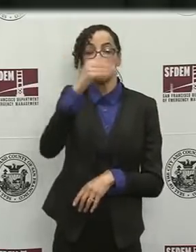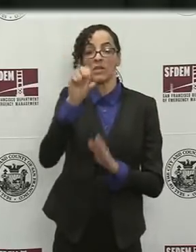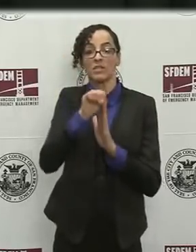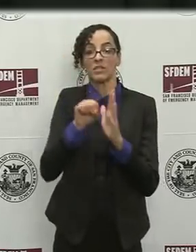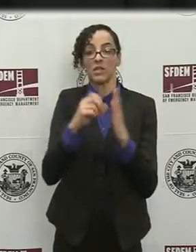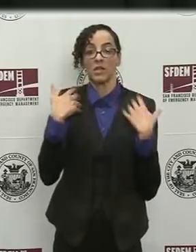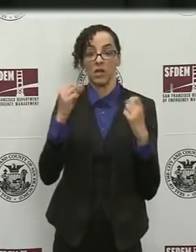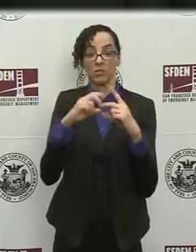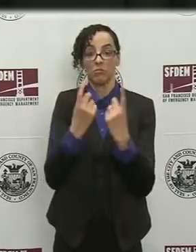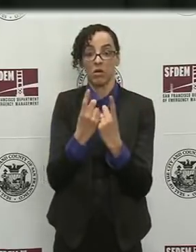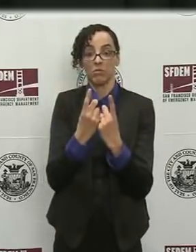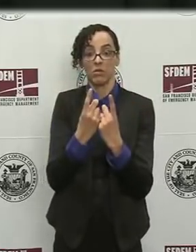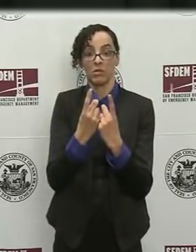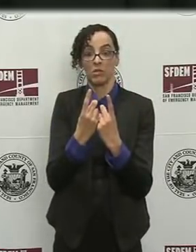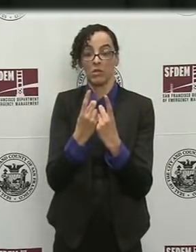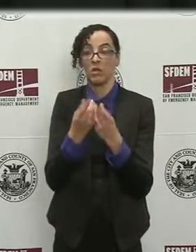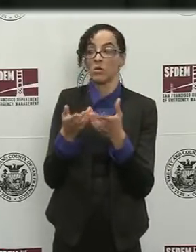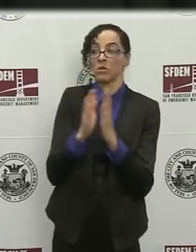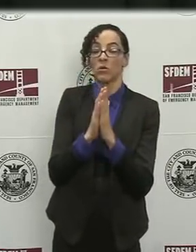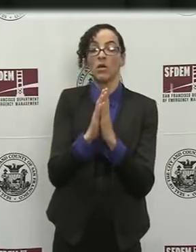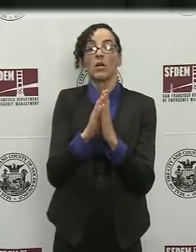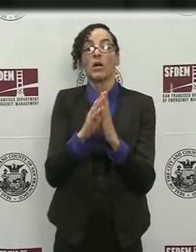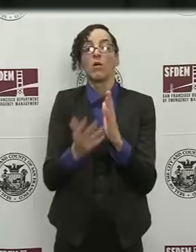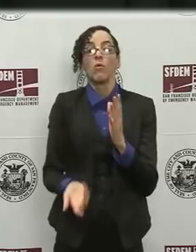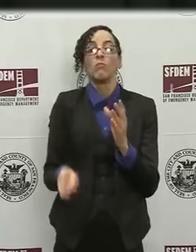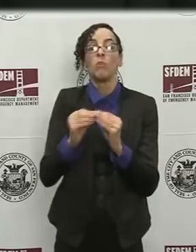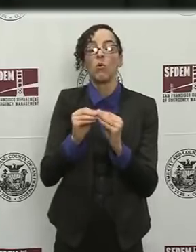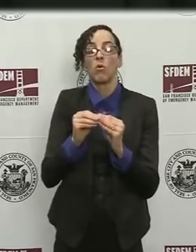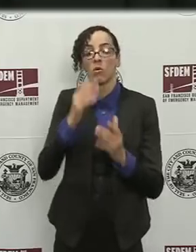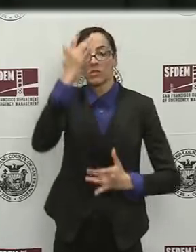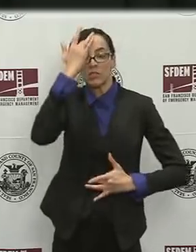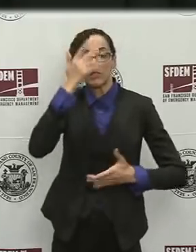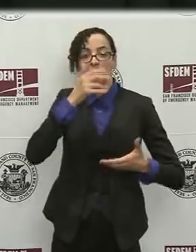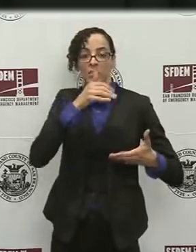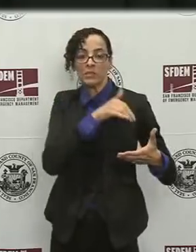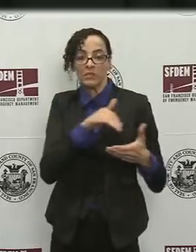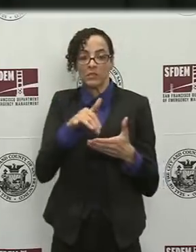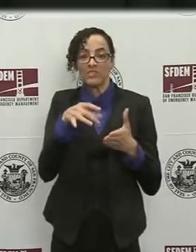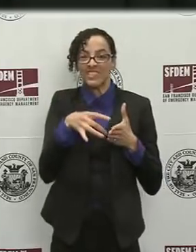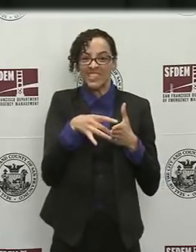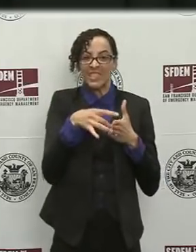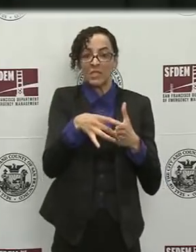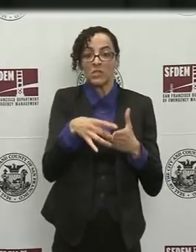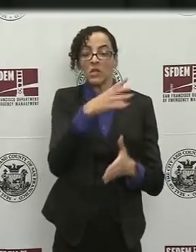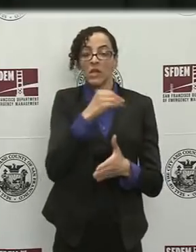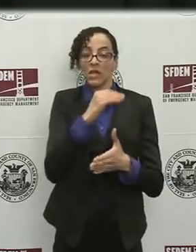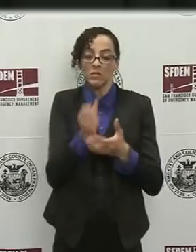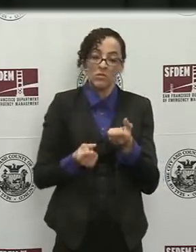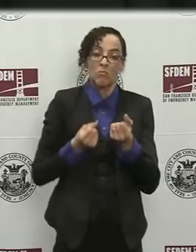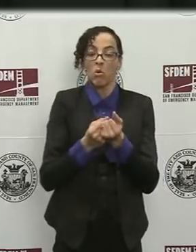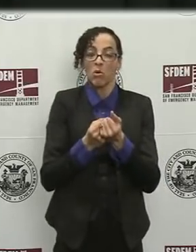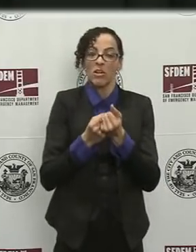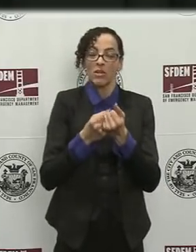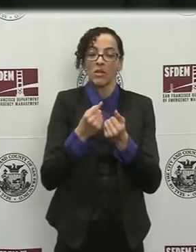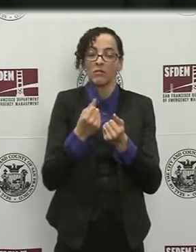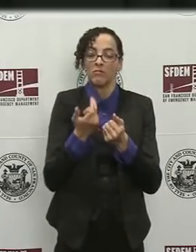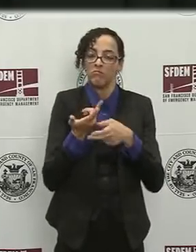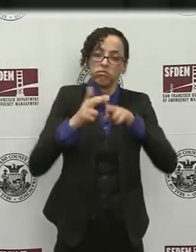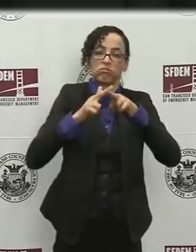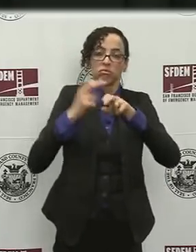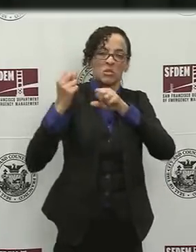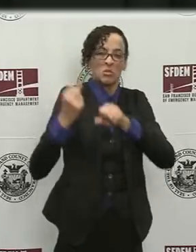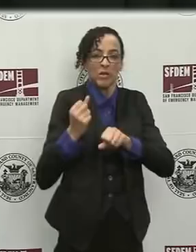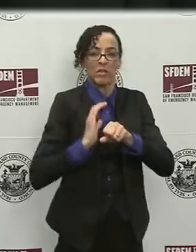additional clinical and epidemiologic leadership and support and strengthen our approach, including the